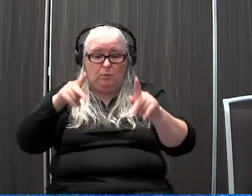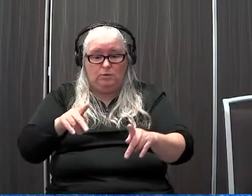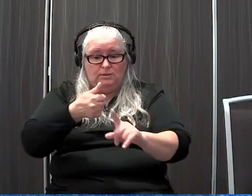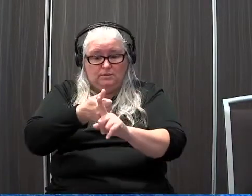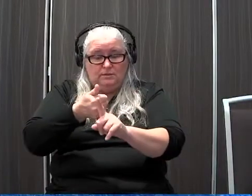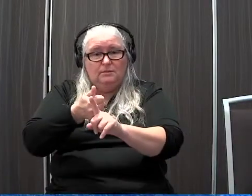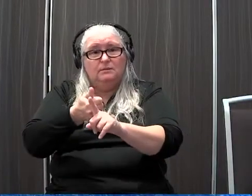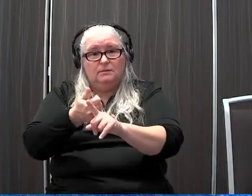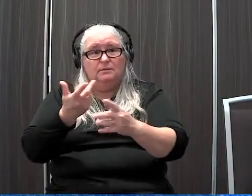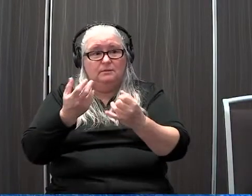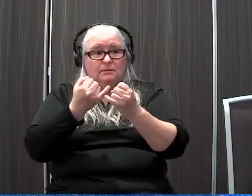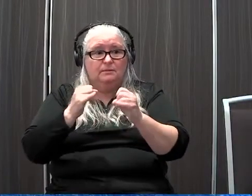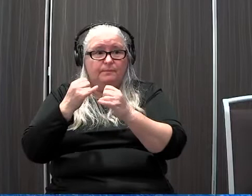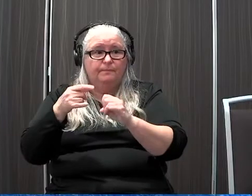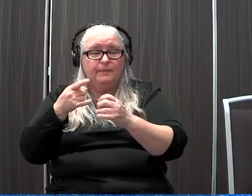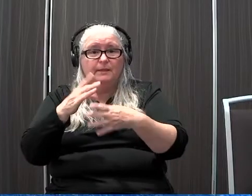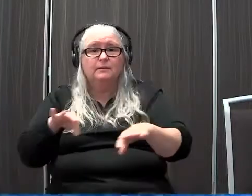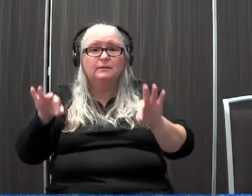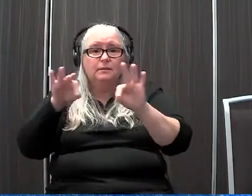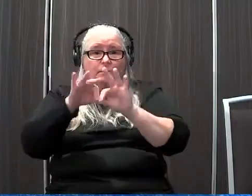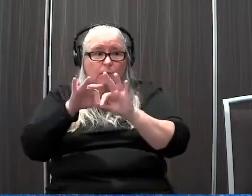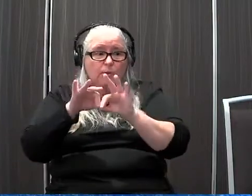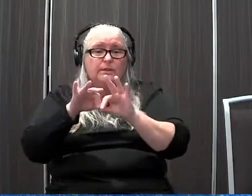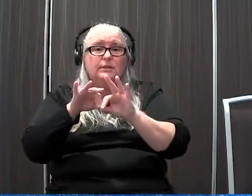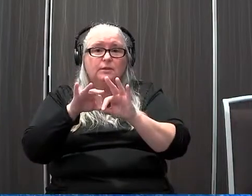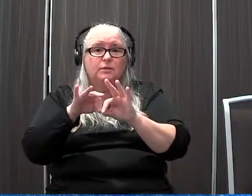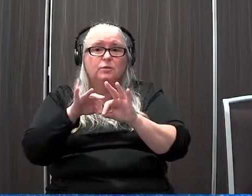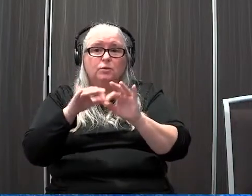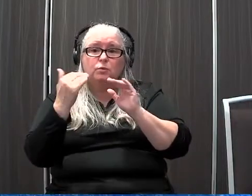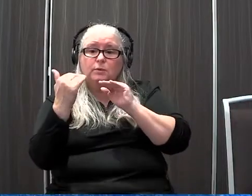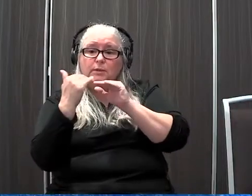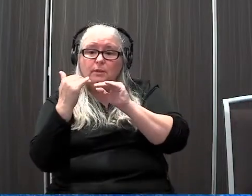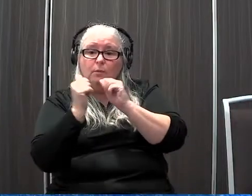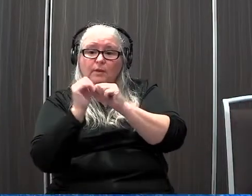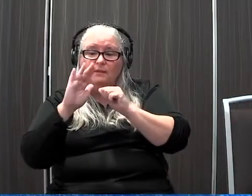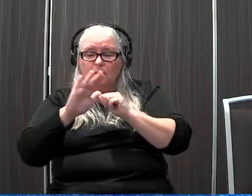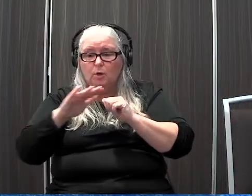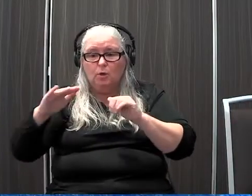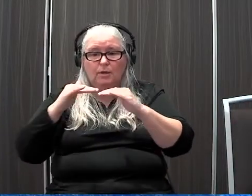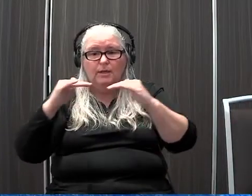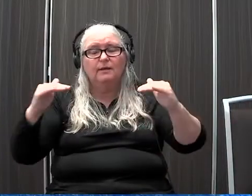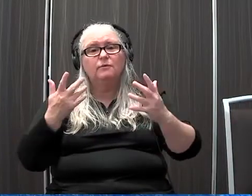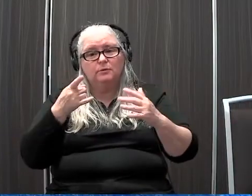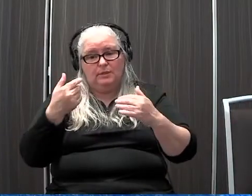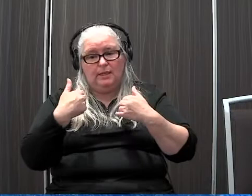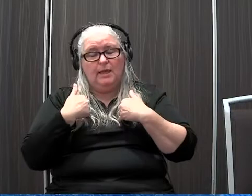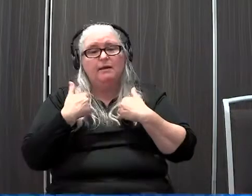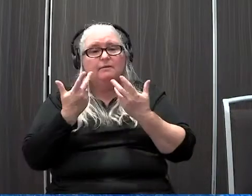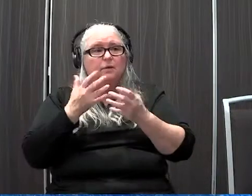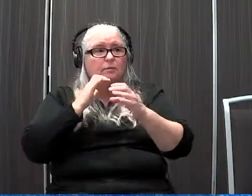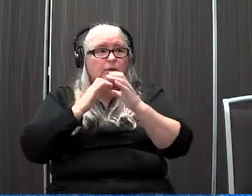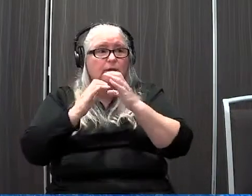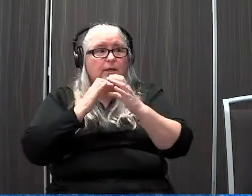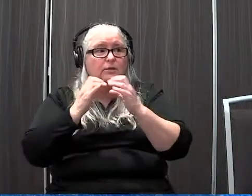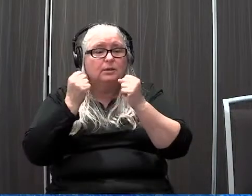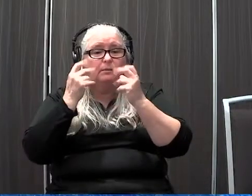And it's really important to meet the child where they're at, so they have some way of communicating. A lot of times,